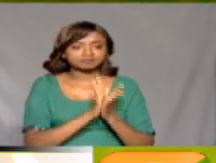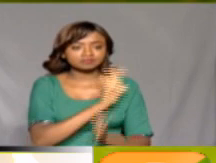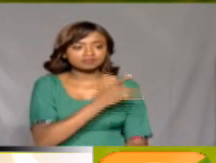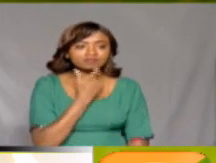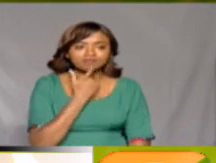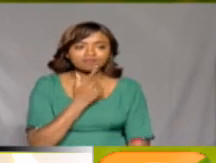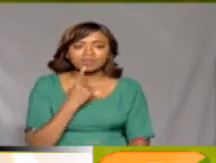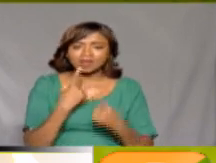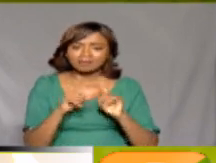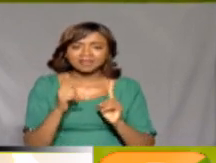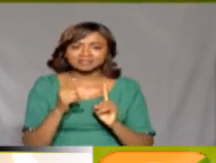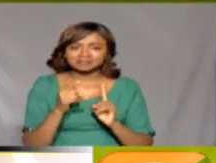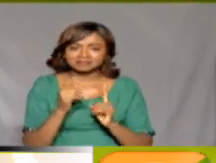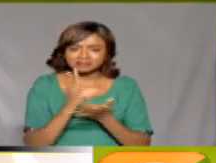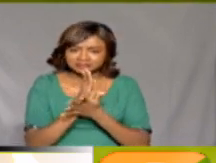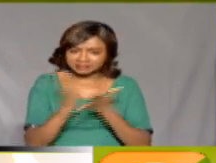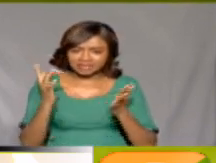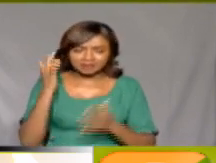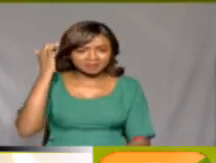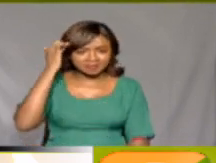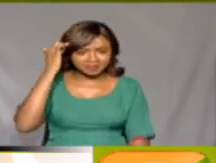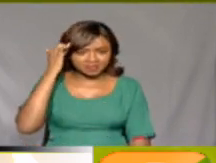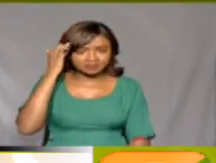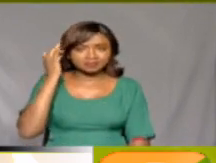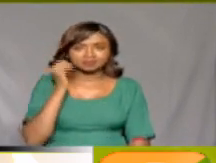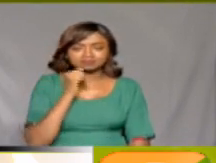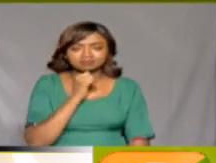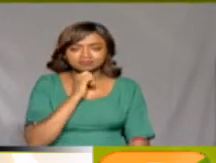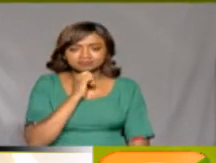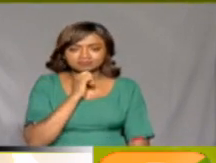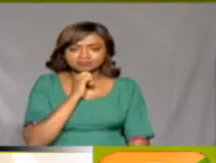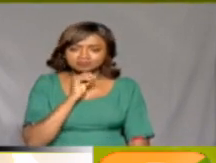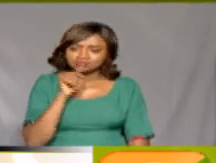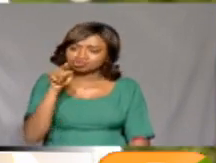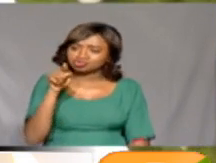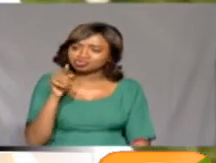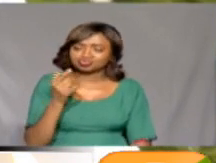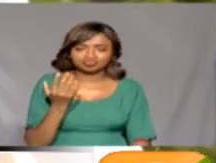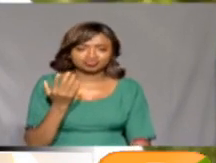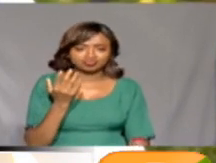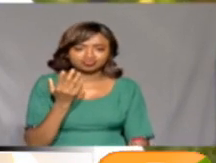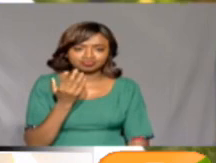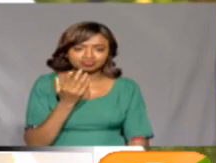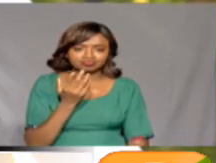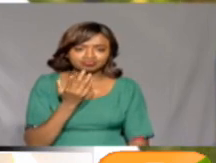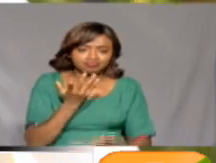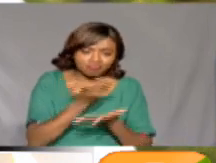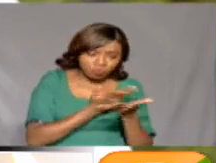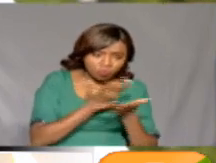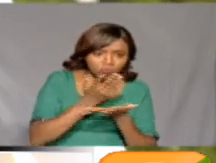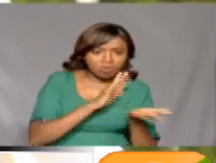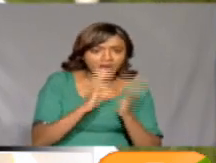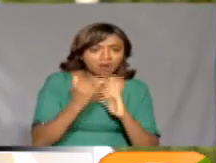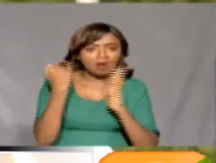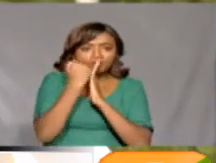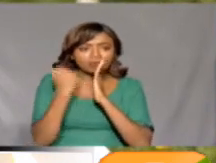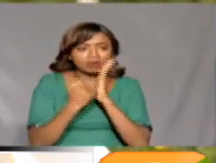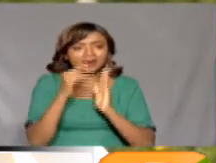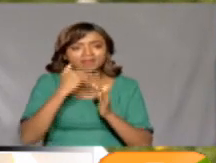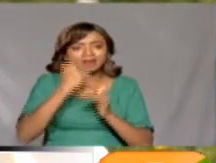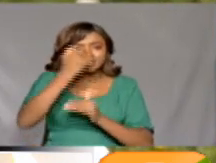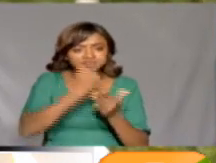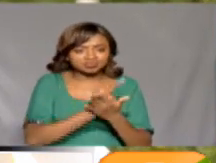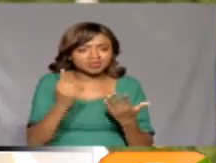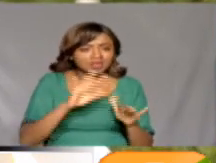but many speculate, even as he's laid to rest next week, about your interaction, your role in the program next week, and your relationship